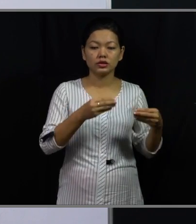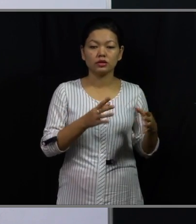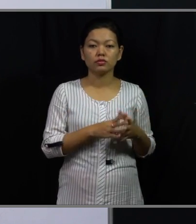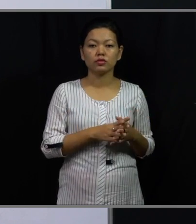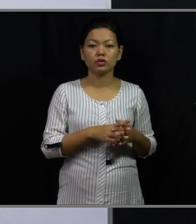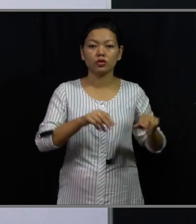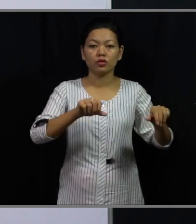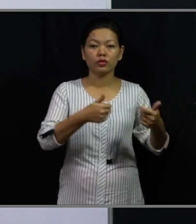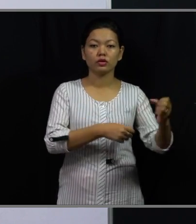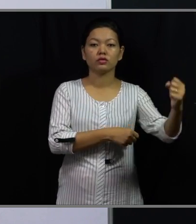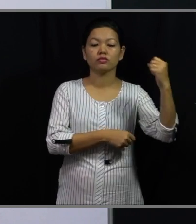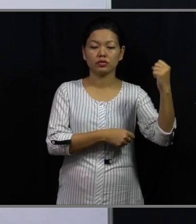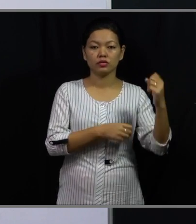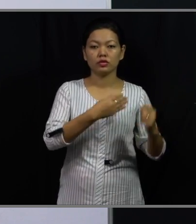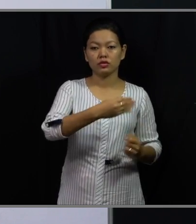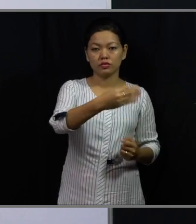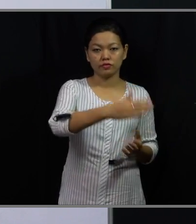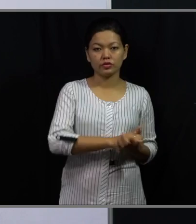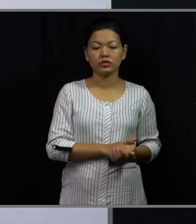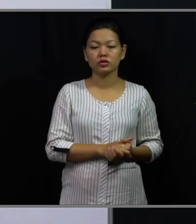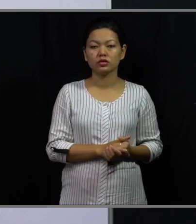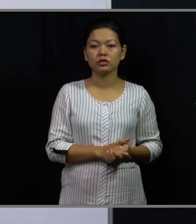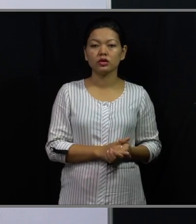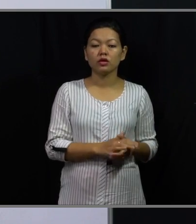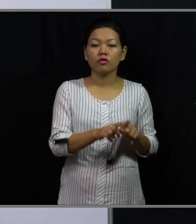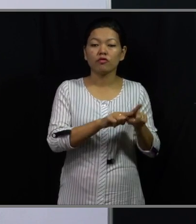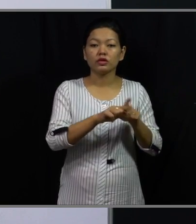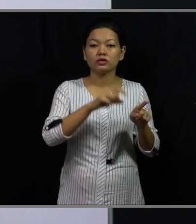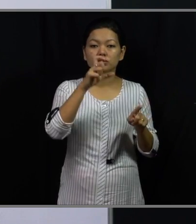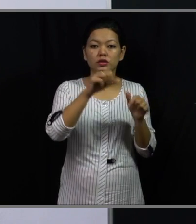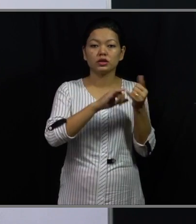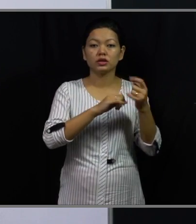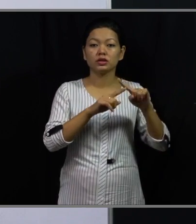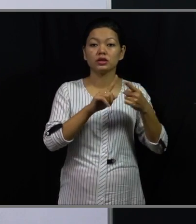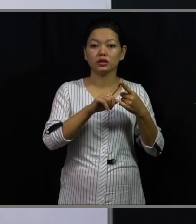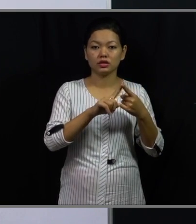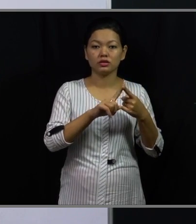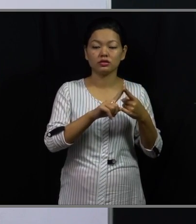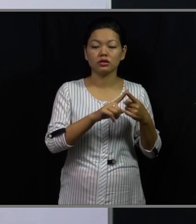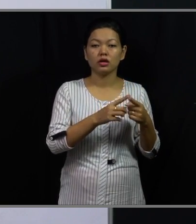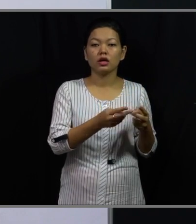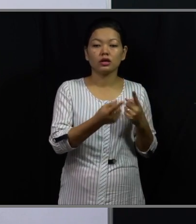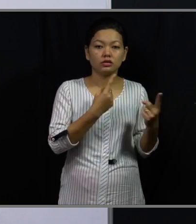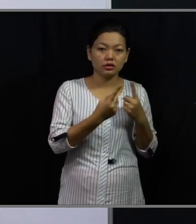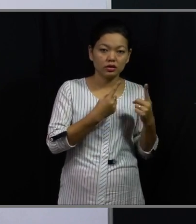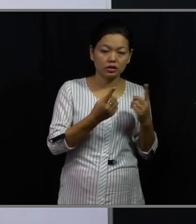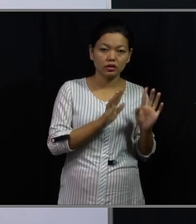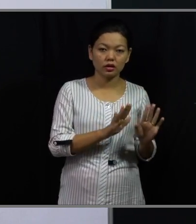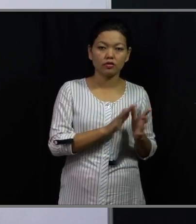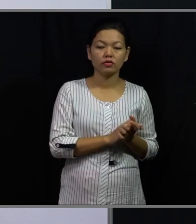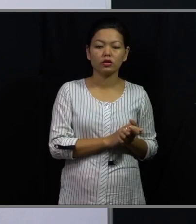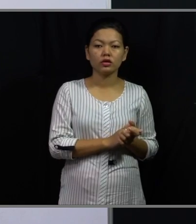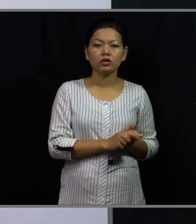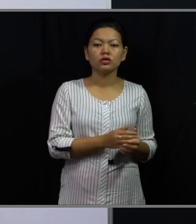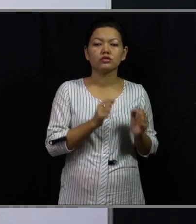for example, sociology studies about caste in politics, okay. So, how does the caste, play a role